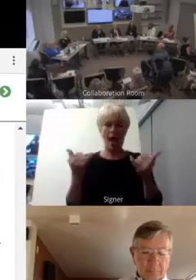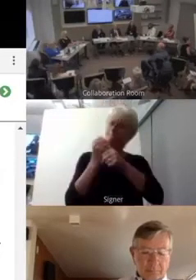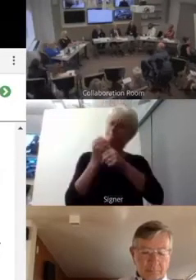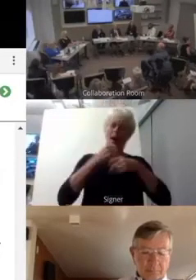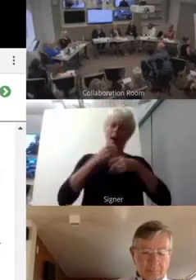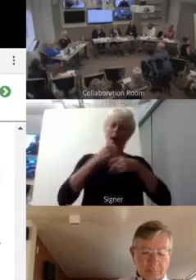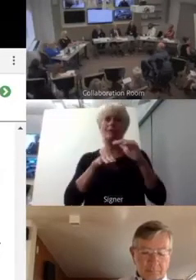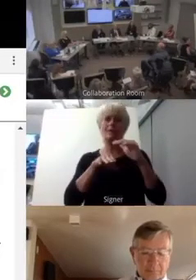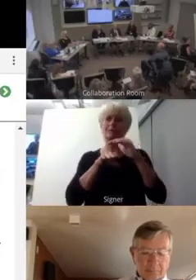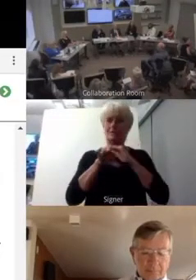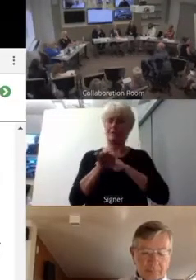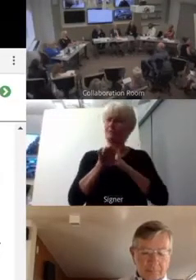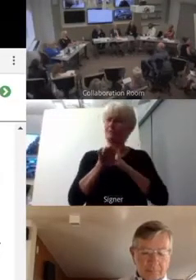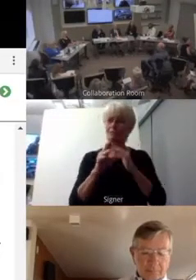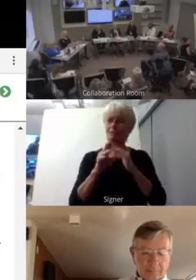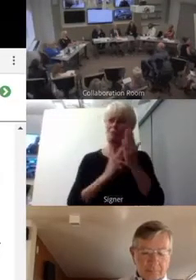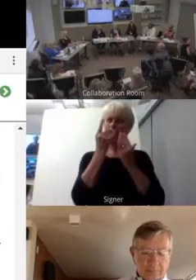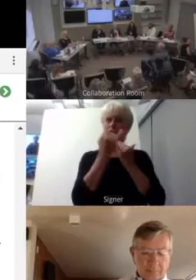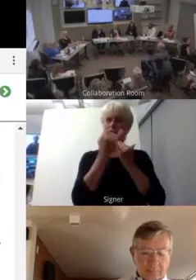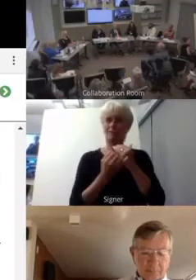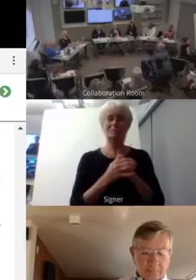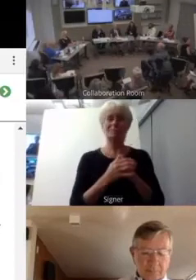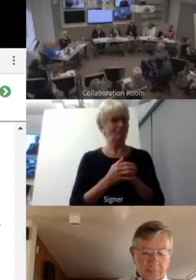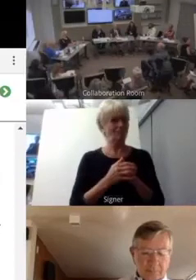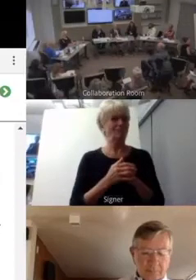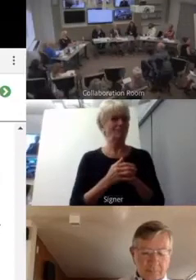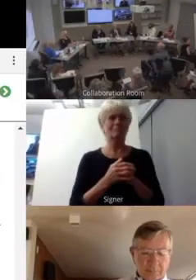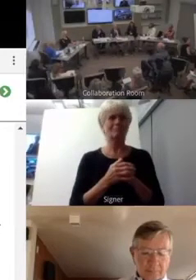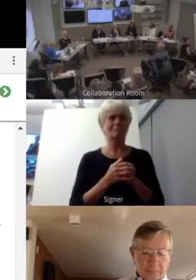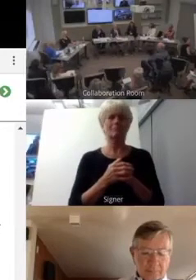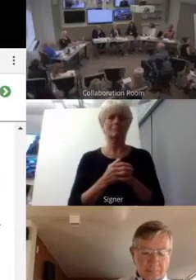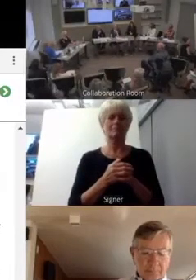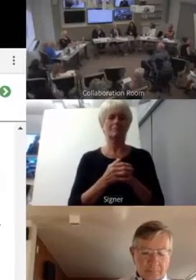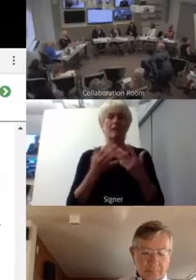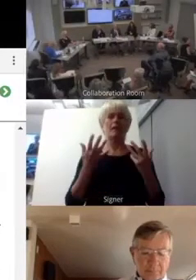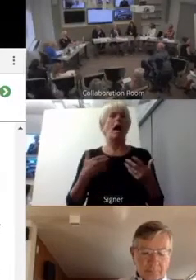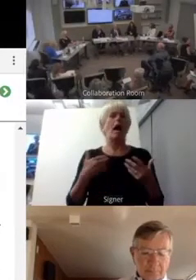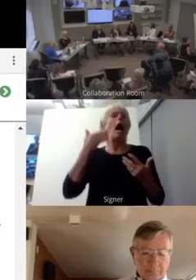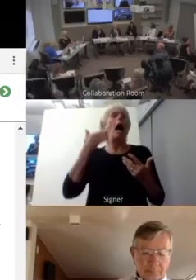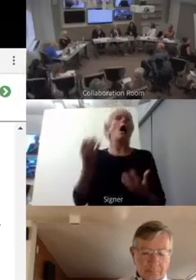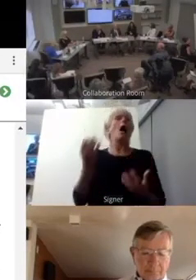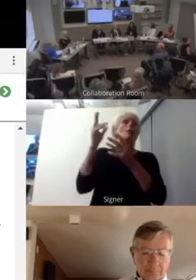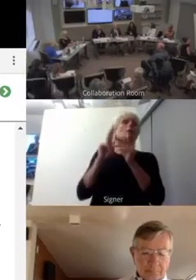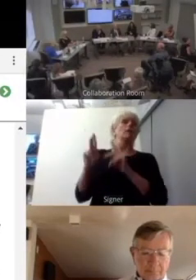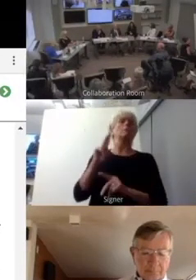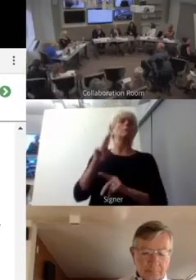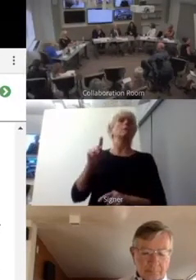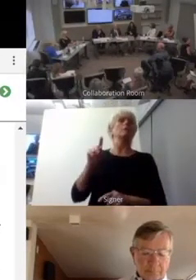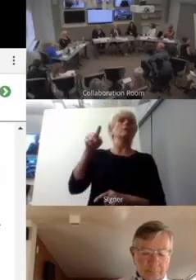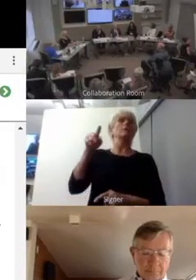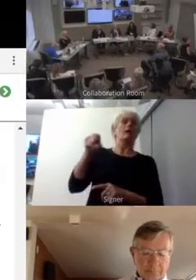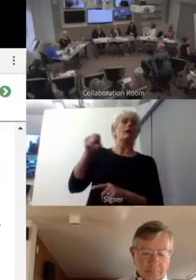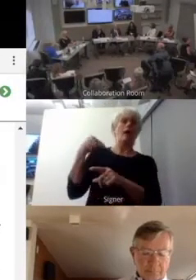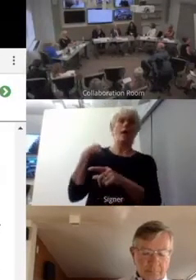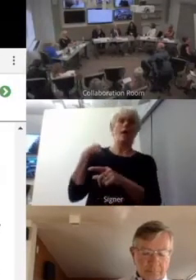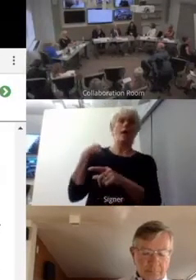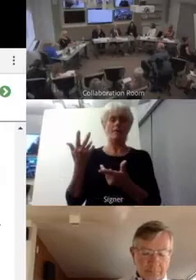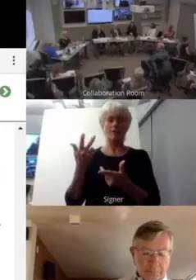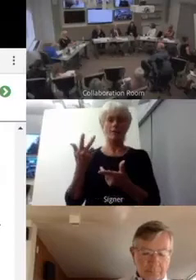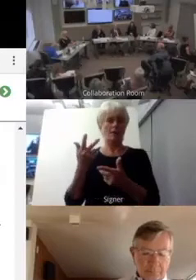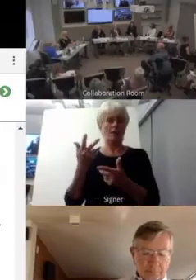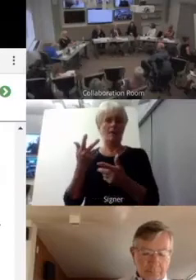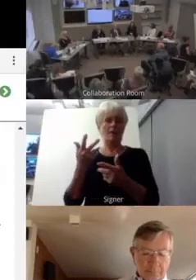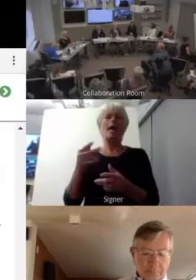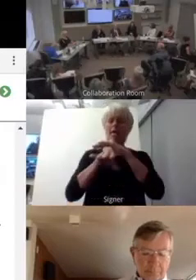have, I don't even know how many people on their accessibility team. They have accessibility embedded in all their project teams. And